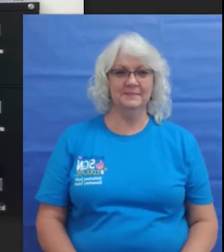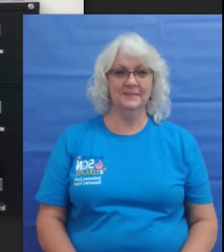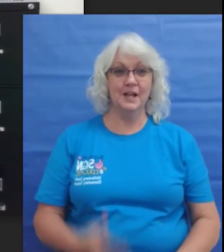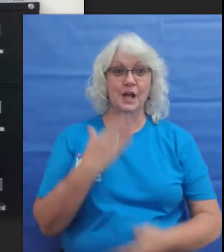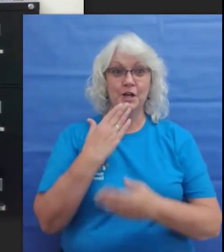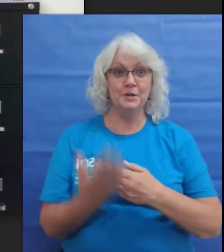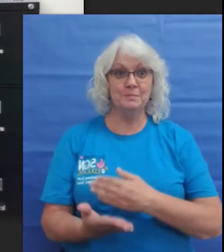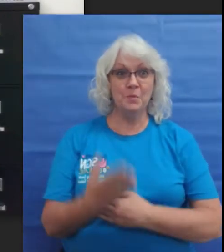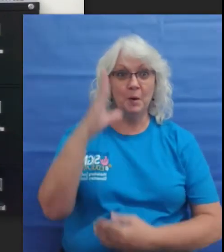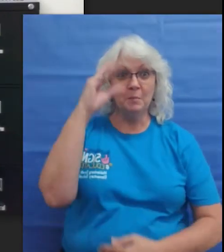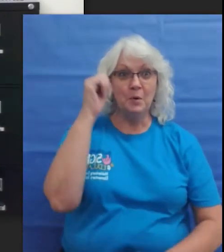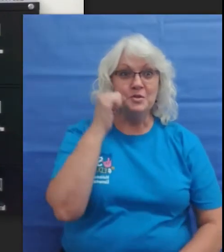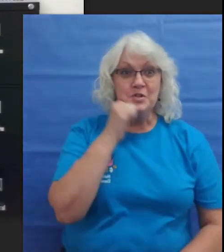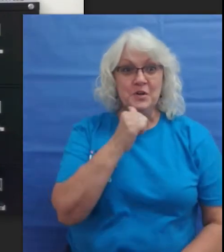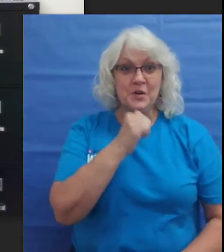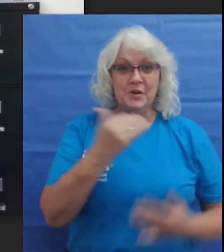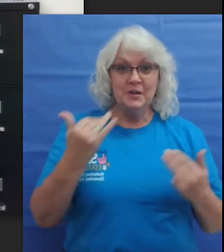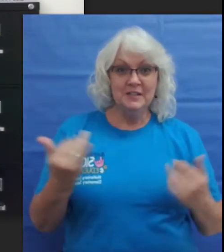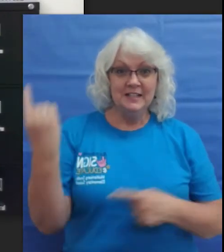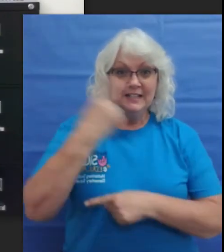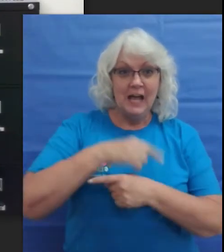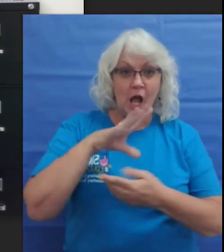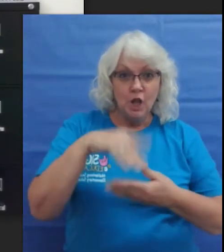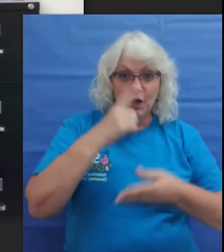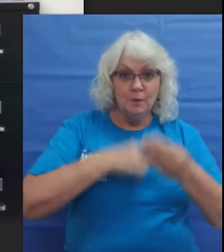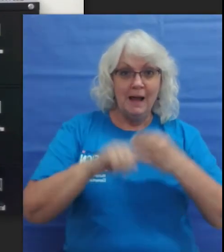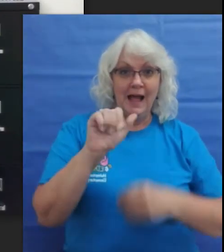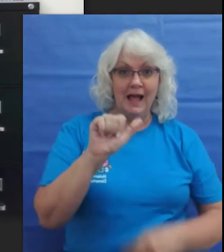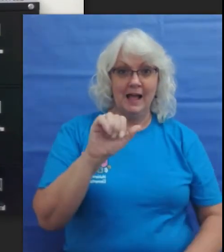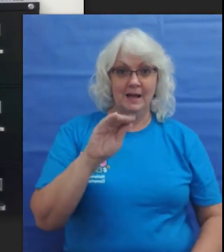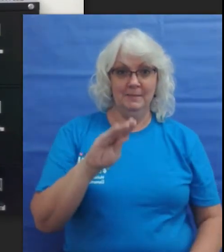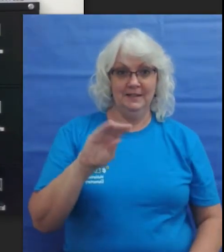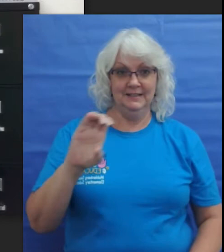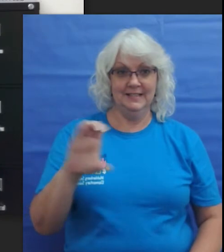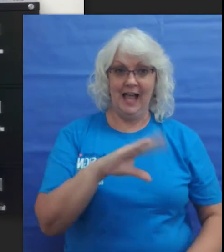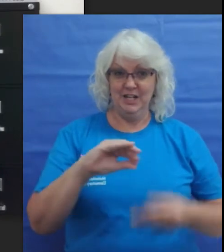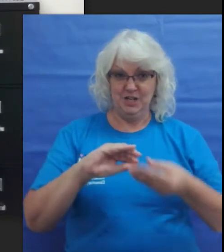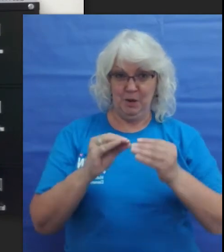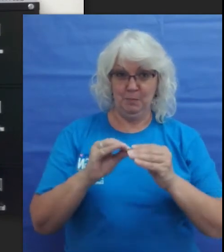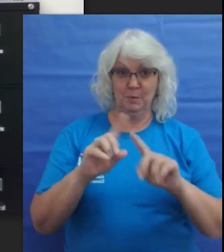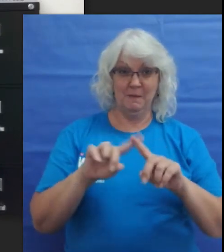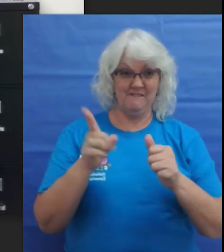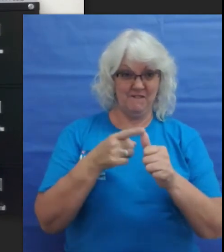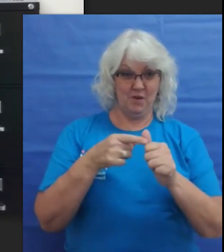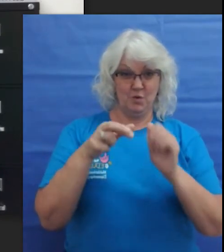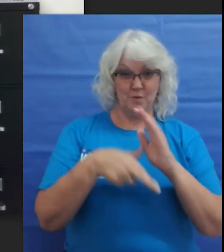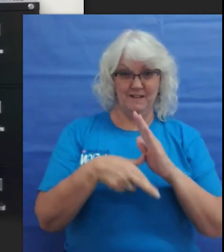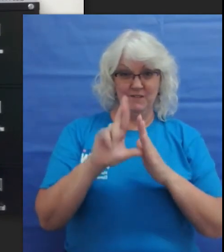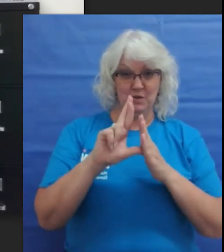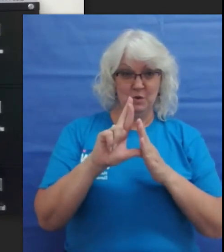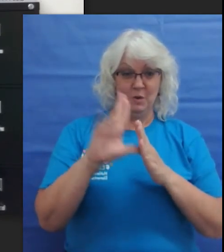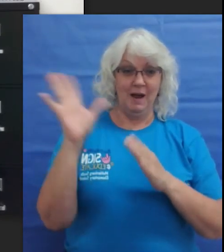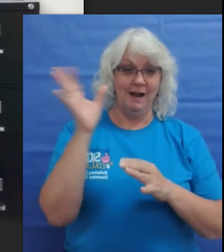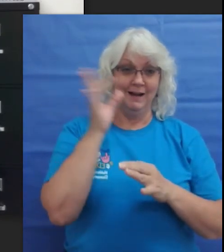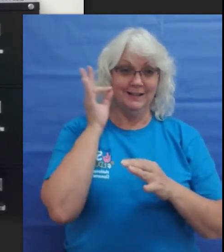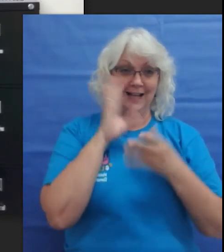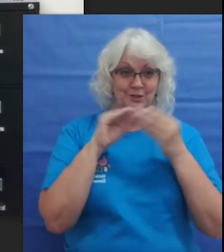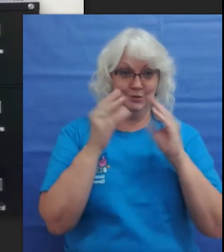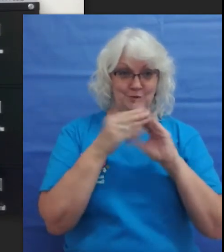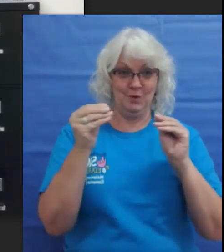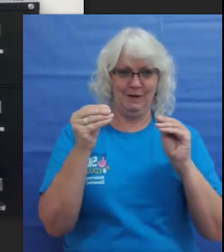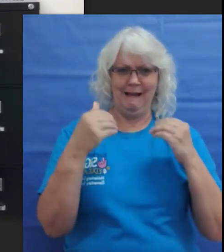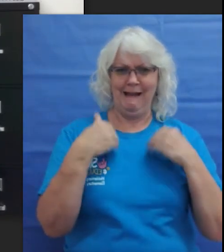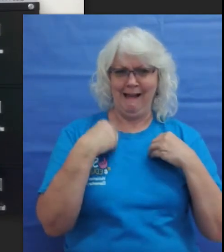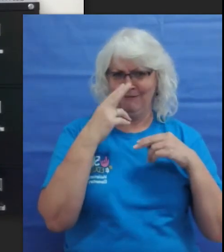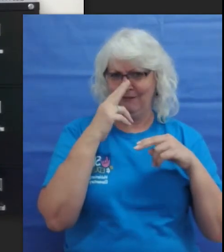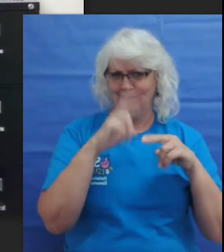Good morning, boys and girls. Today, we're going to learn about the alphabet and numbers. But first, we're going to review our Pete the Cat story. I've got a fun little video that I'll